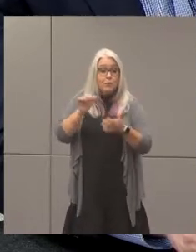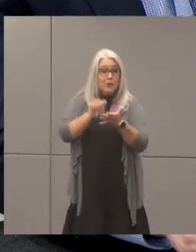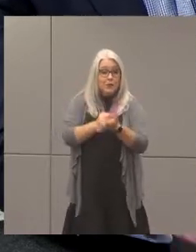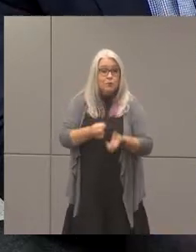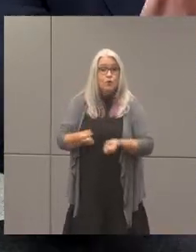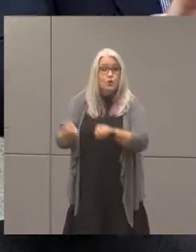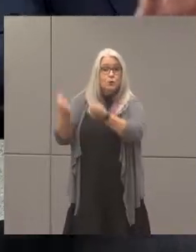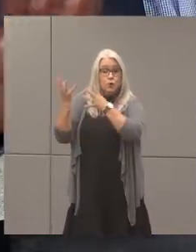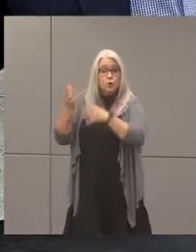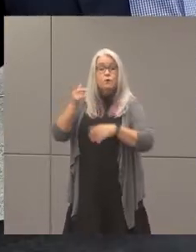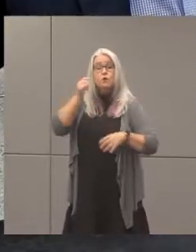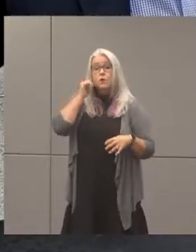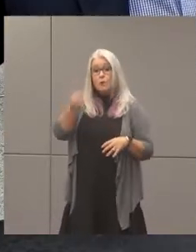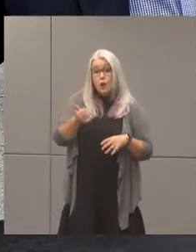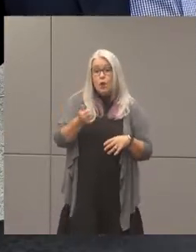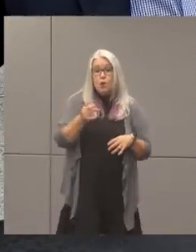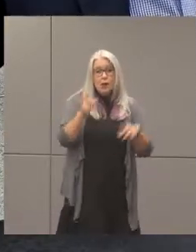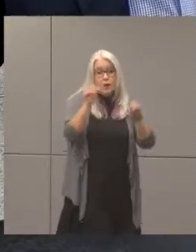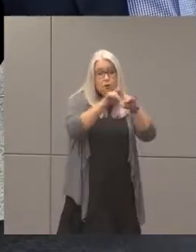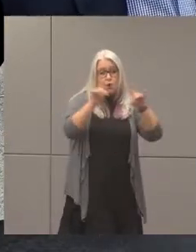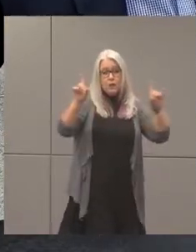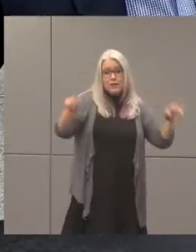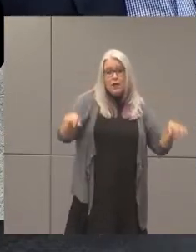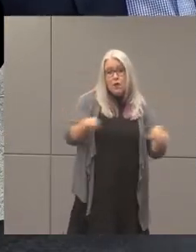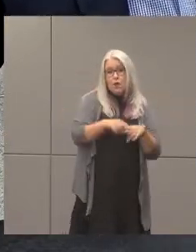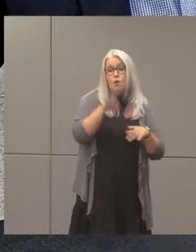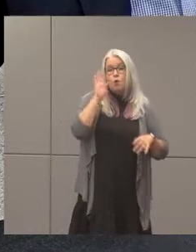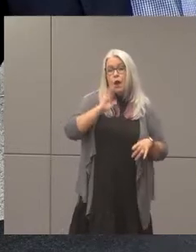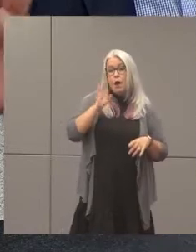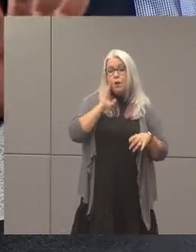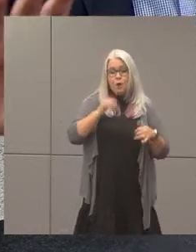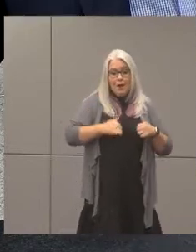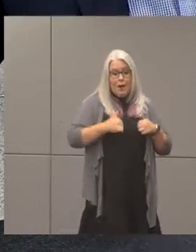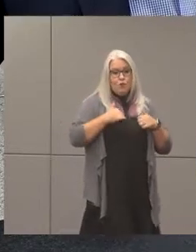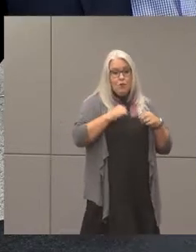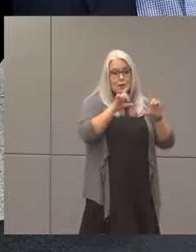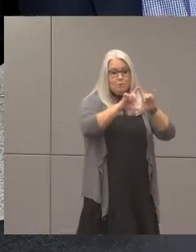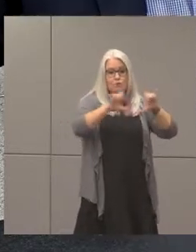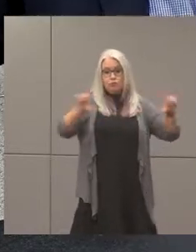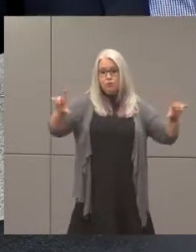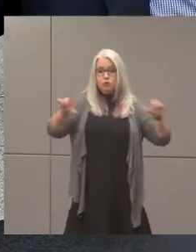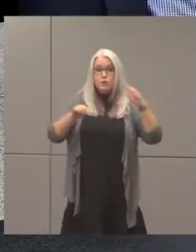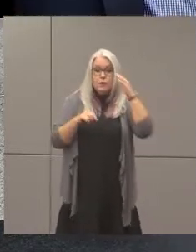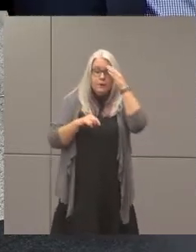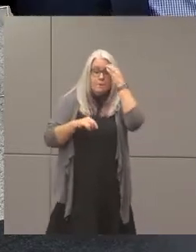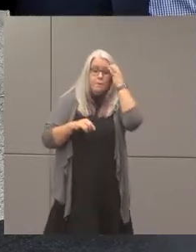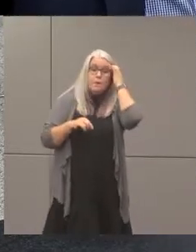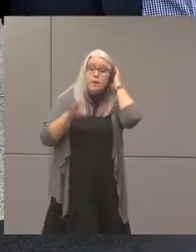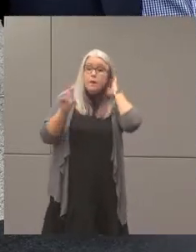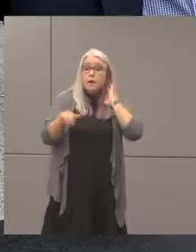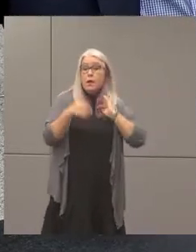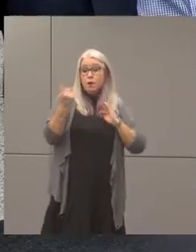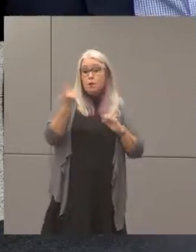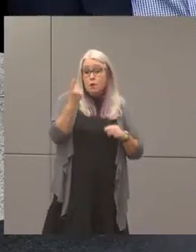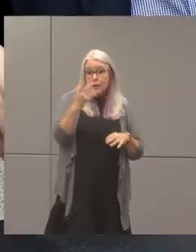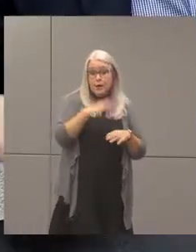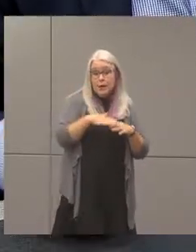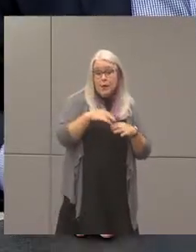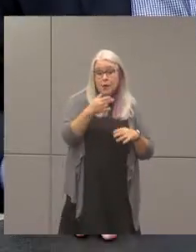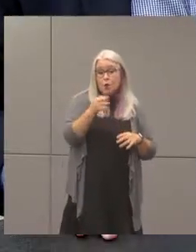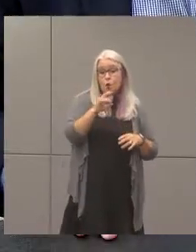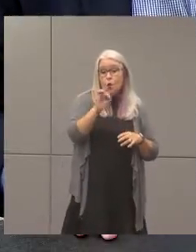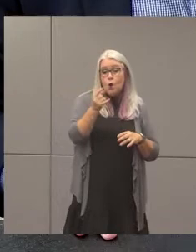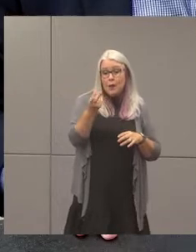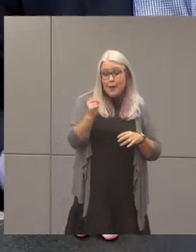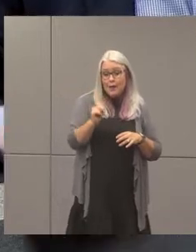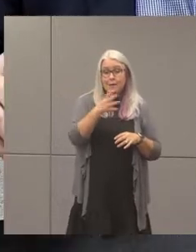that's horizontal, brown. I think it just has the address of the college, not even a branding or logo. The other one is at Horrigan